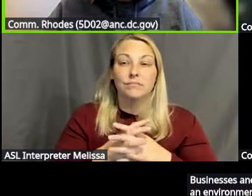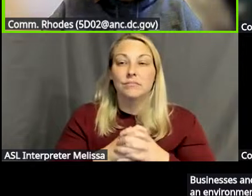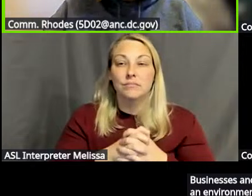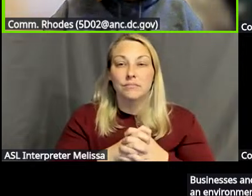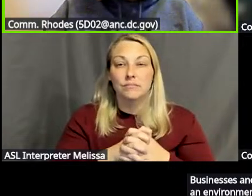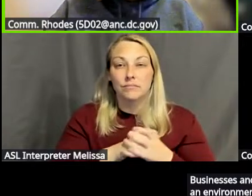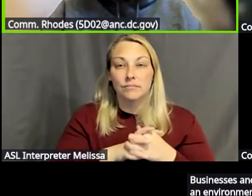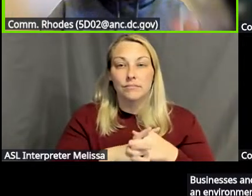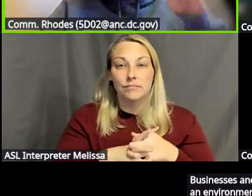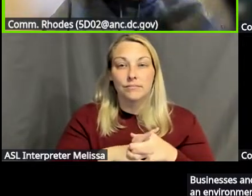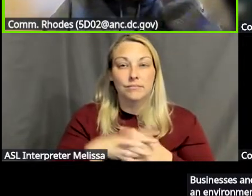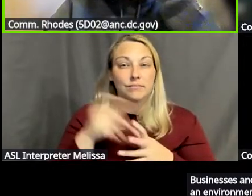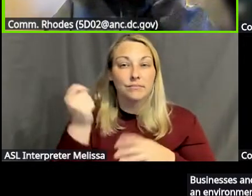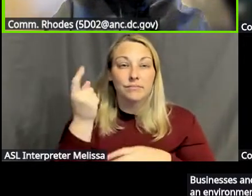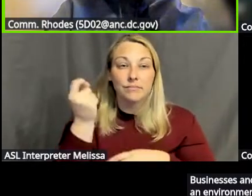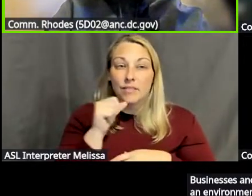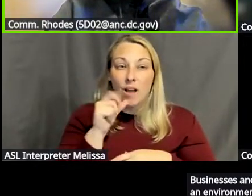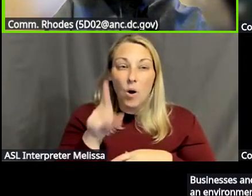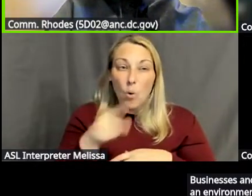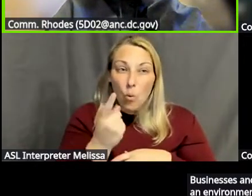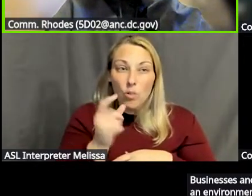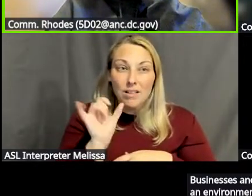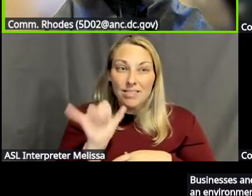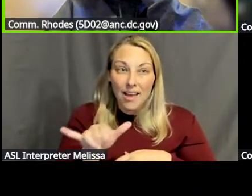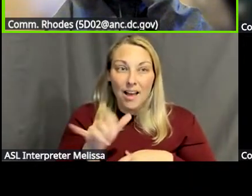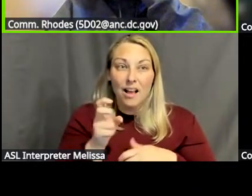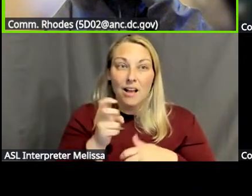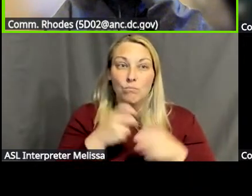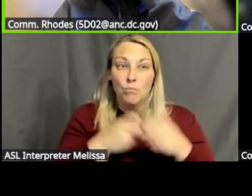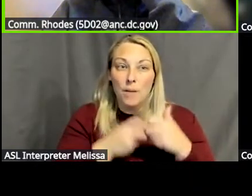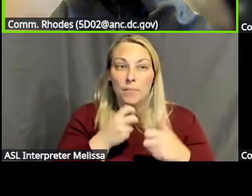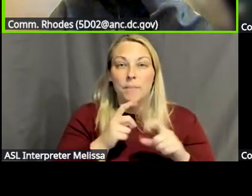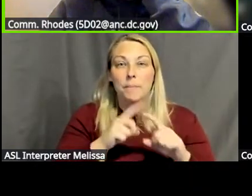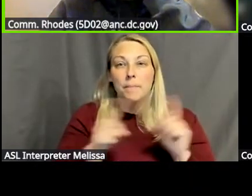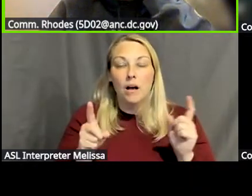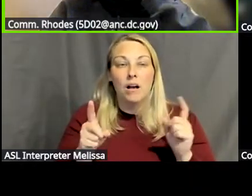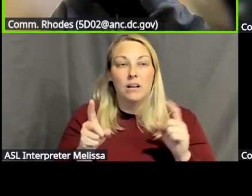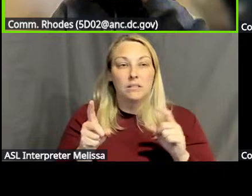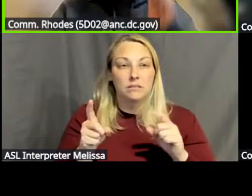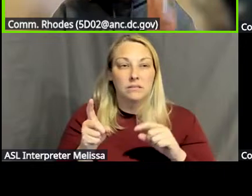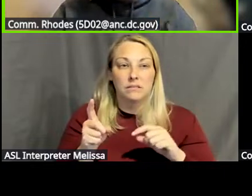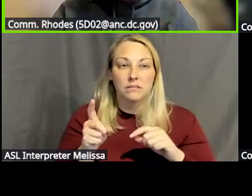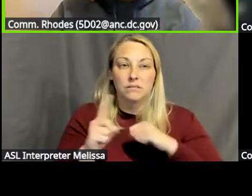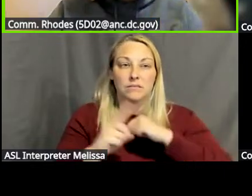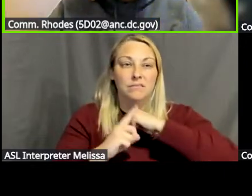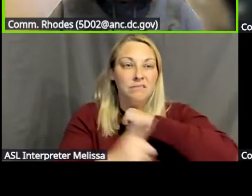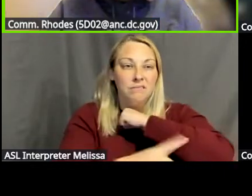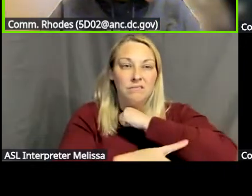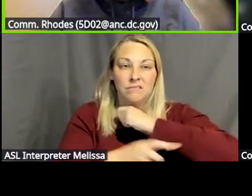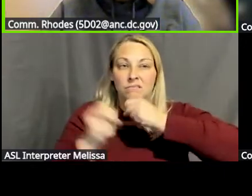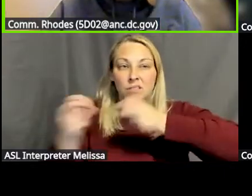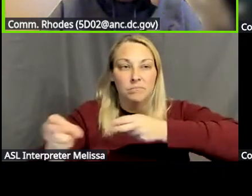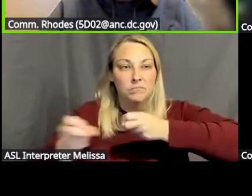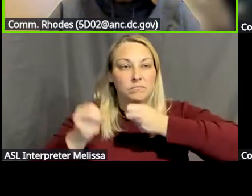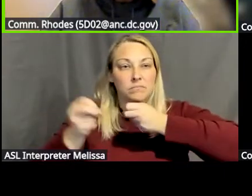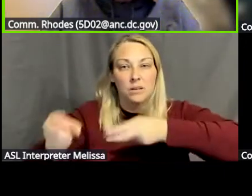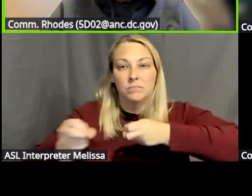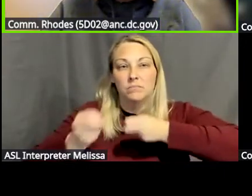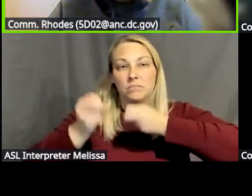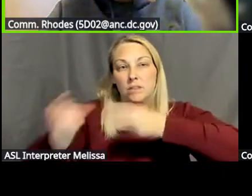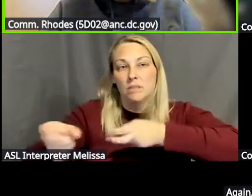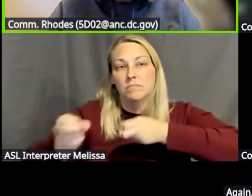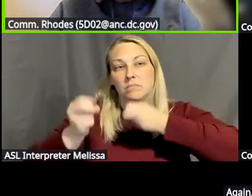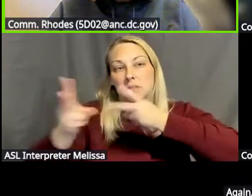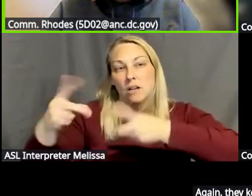that, again, they keep dumping stuff in Ivy City. Everybody know it. They've been doing